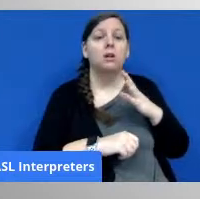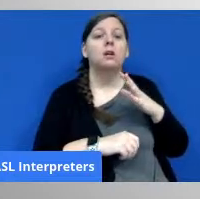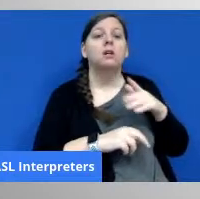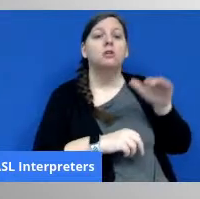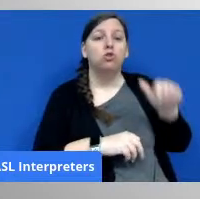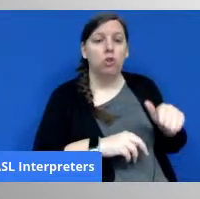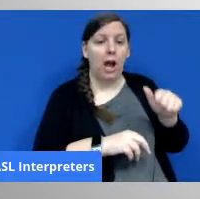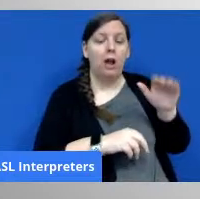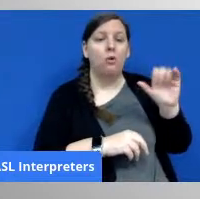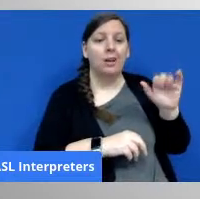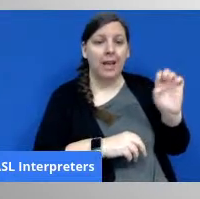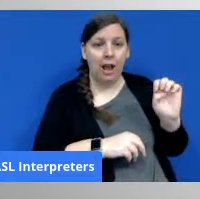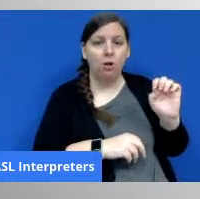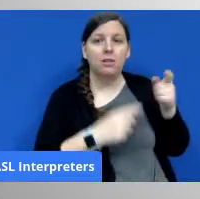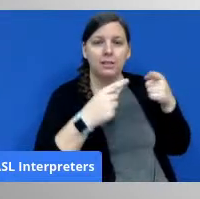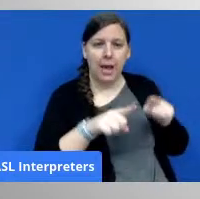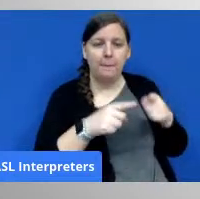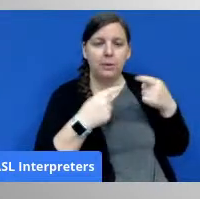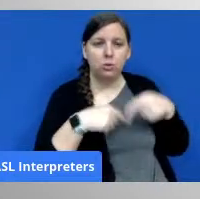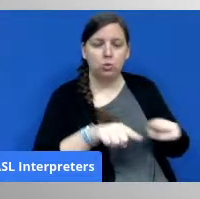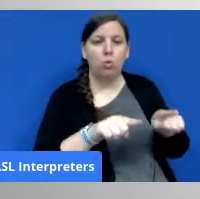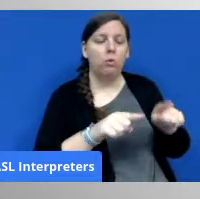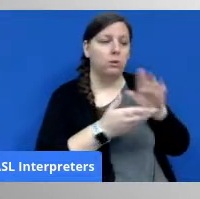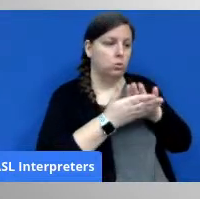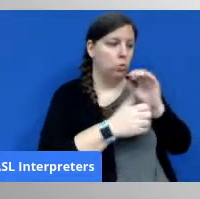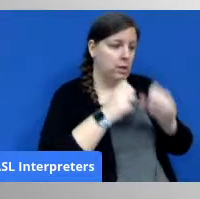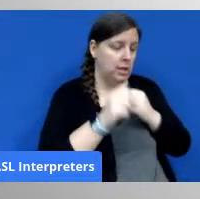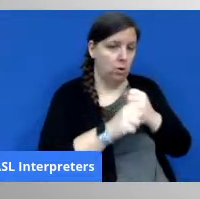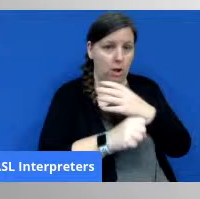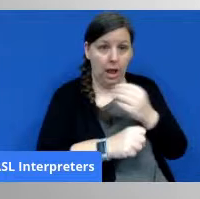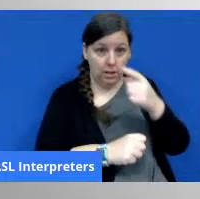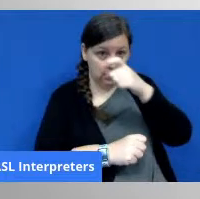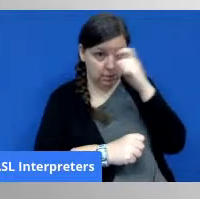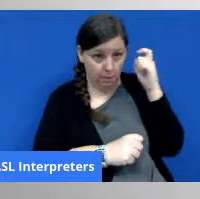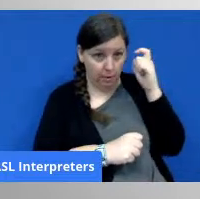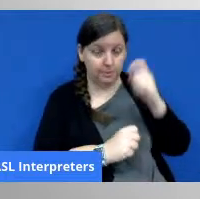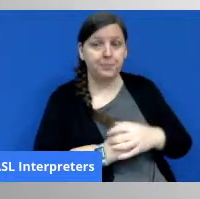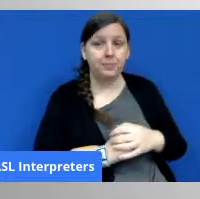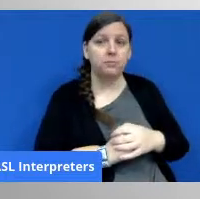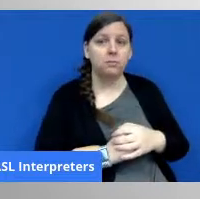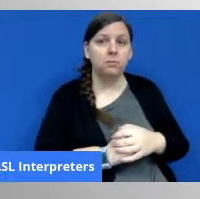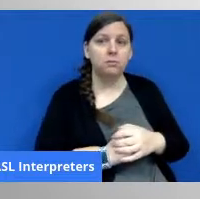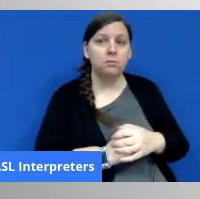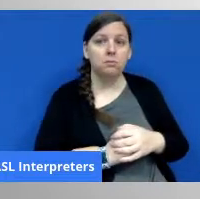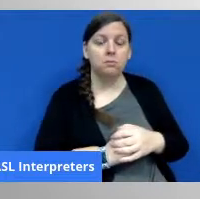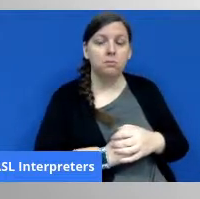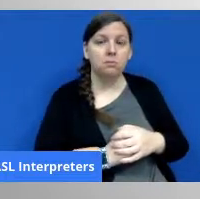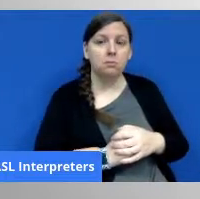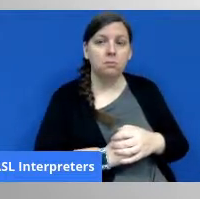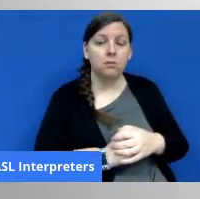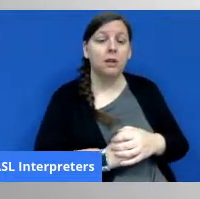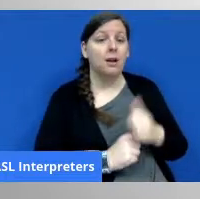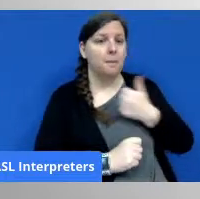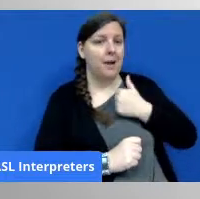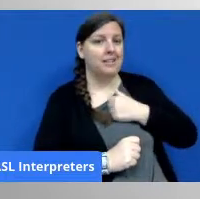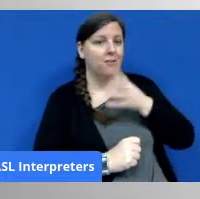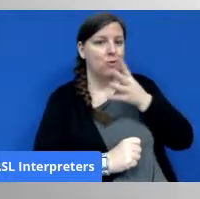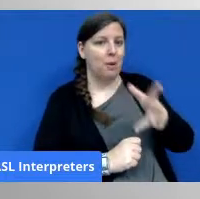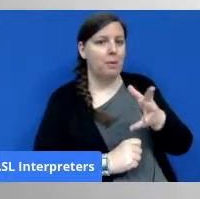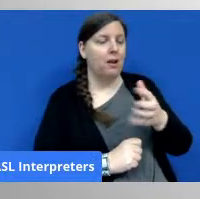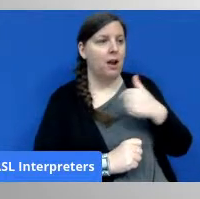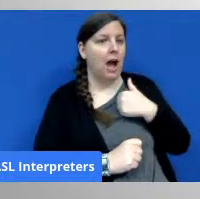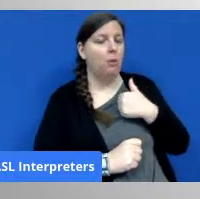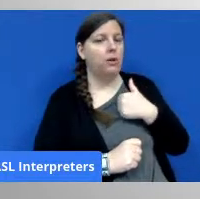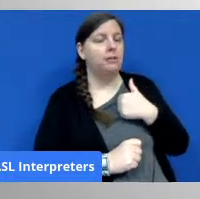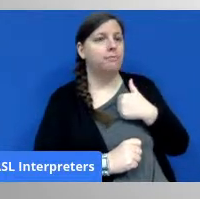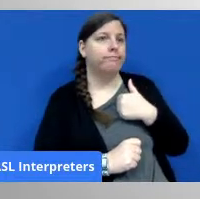the school year and during the summer. And I'd be much more likely as a grandparent to go to something that's